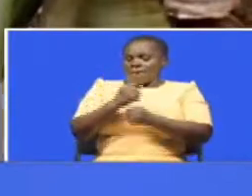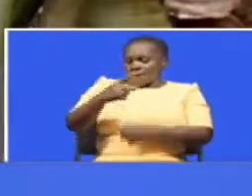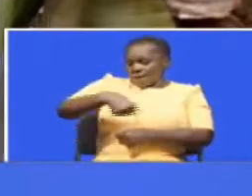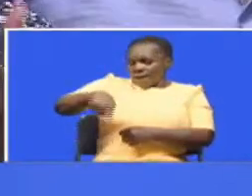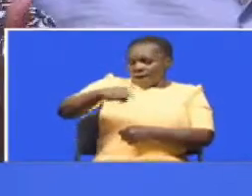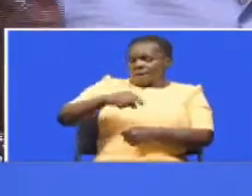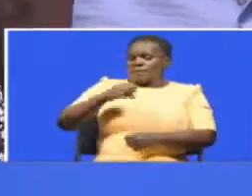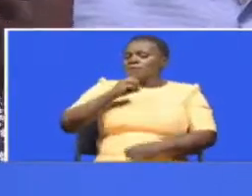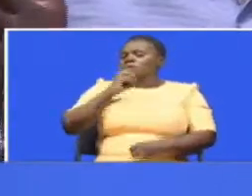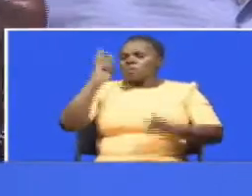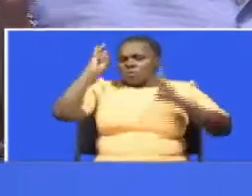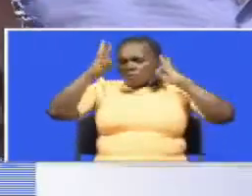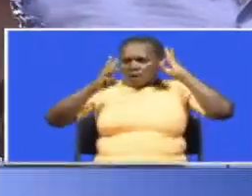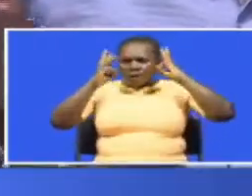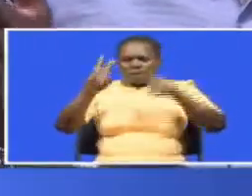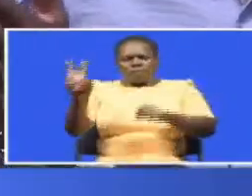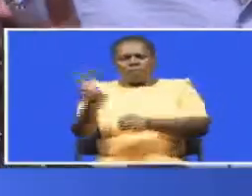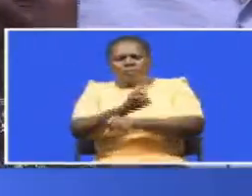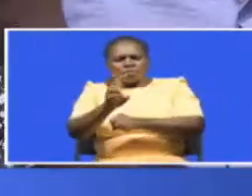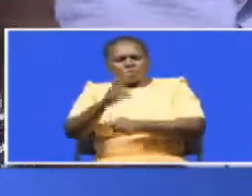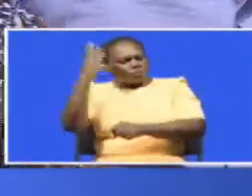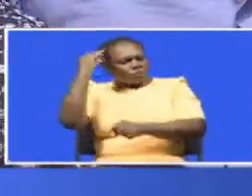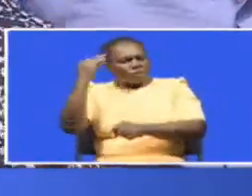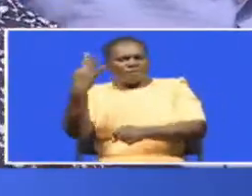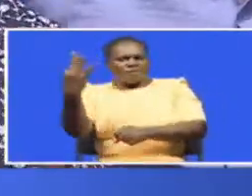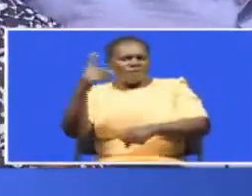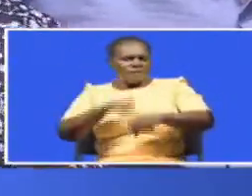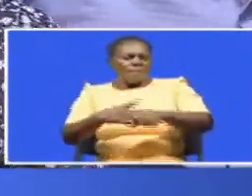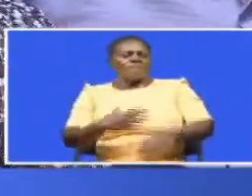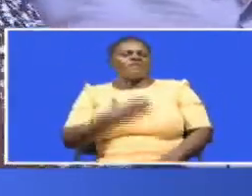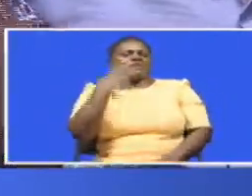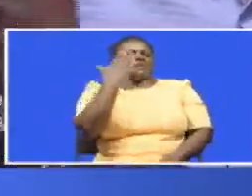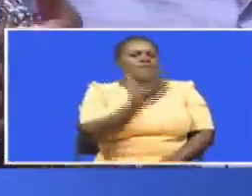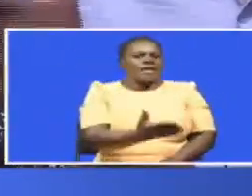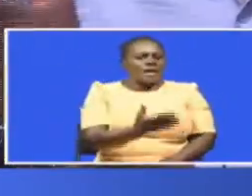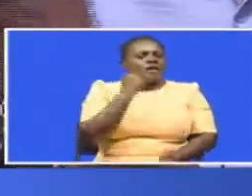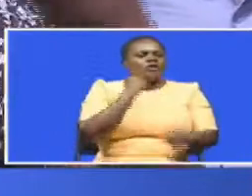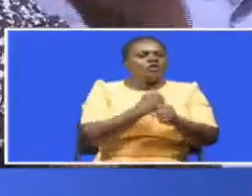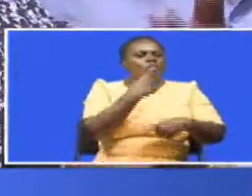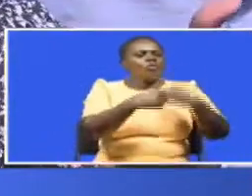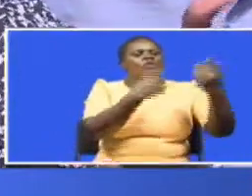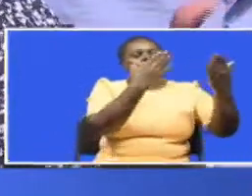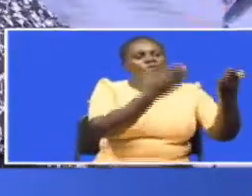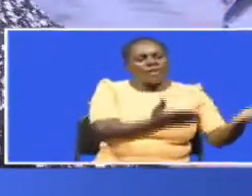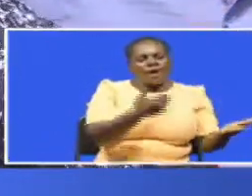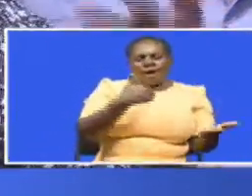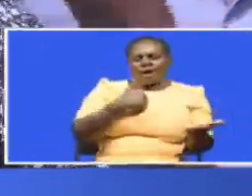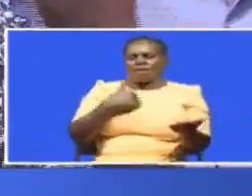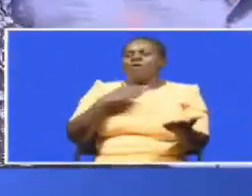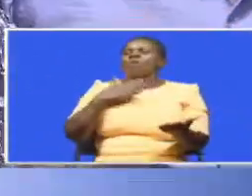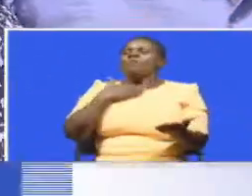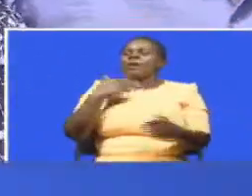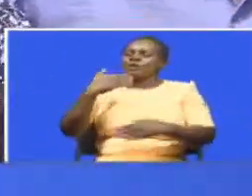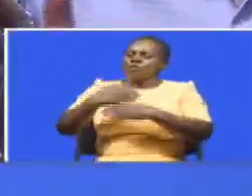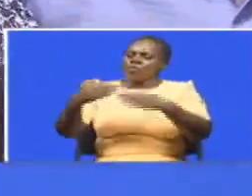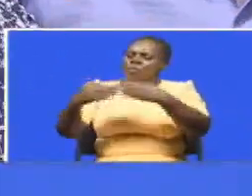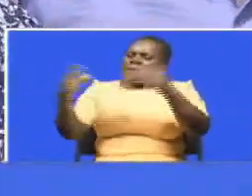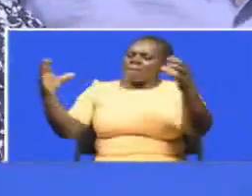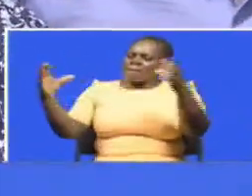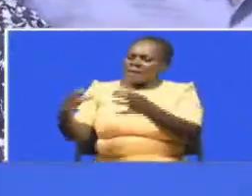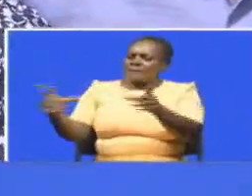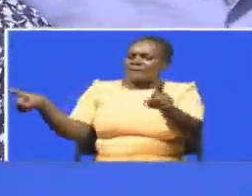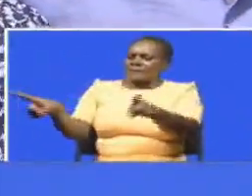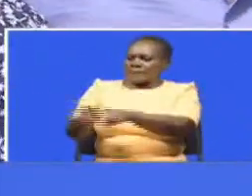very afraid. Tumeenda benchmarking kwa chama Museveni kama mara tatu. Na kuna kazi tunaendelesha huko. Sisi tunataka tujenge